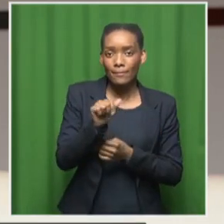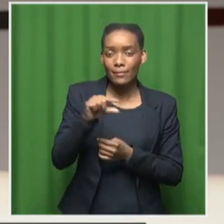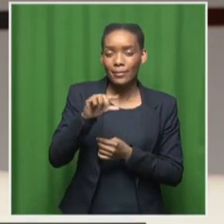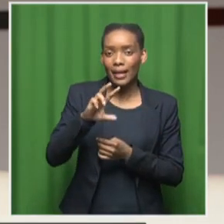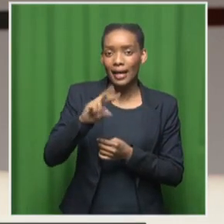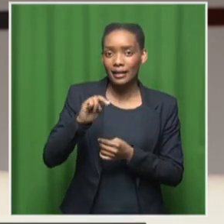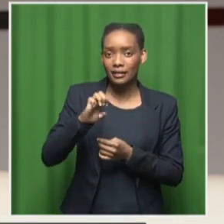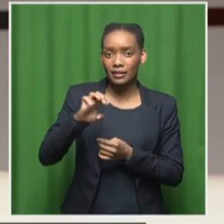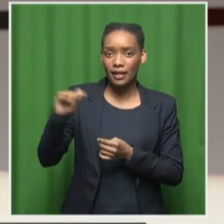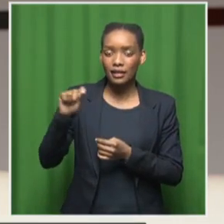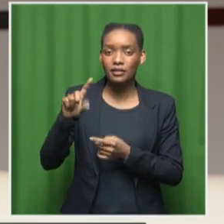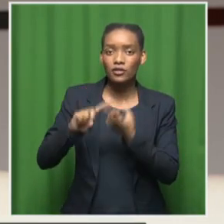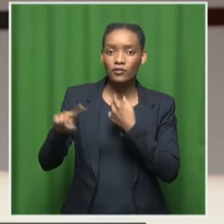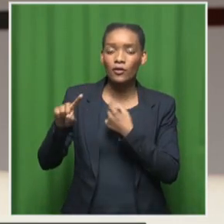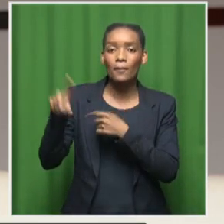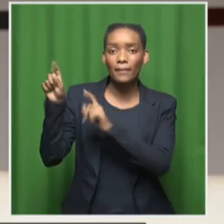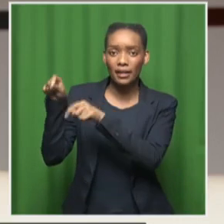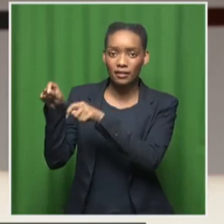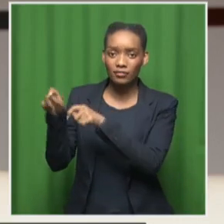international